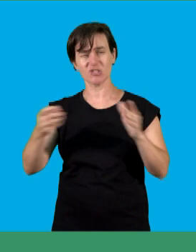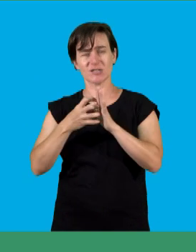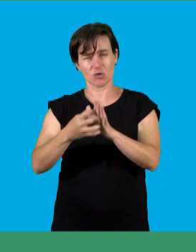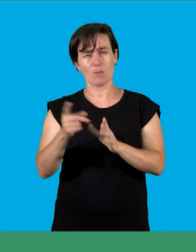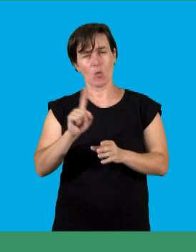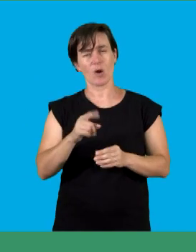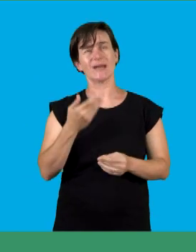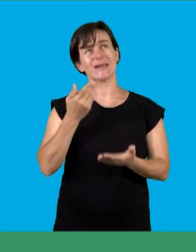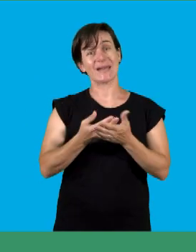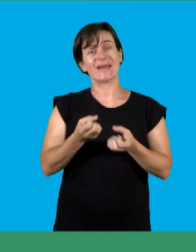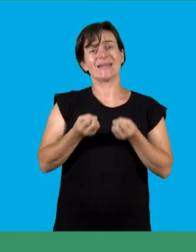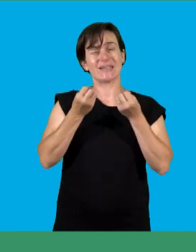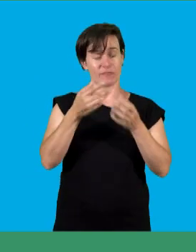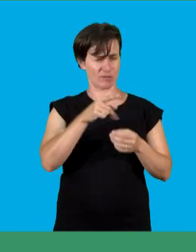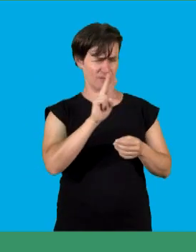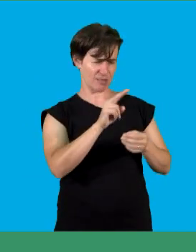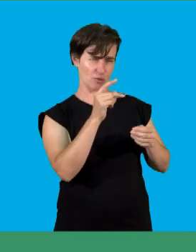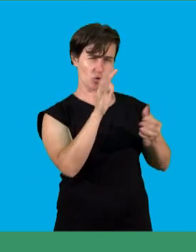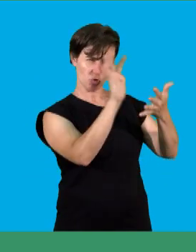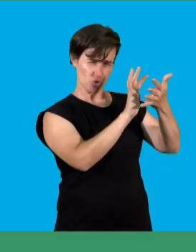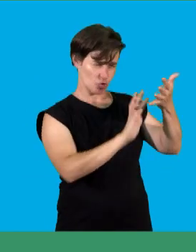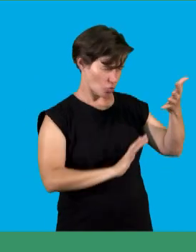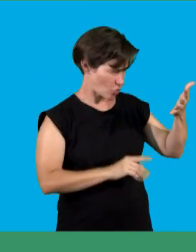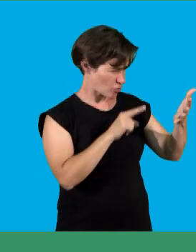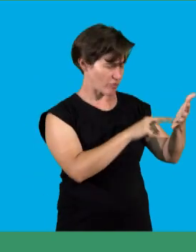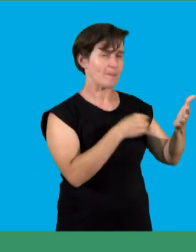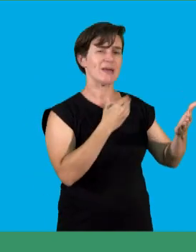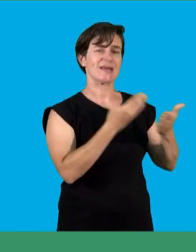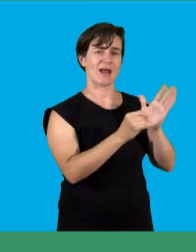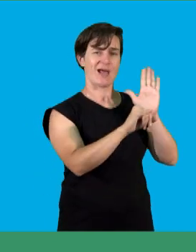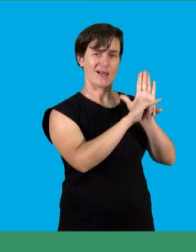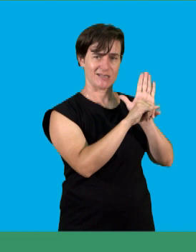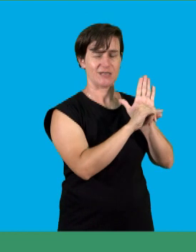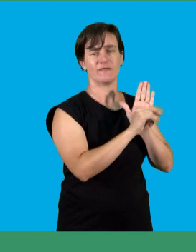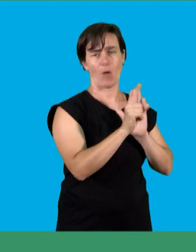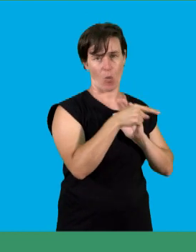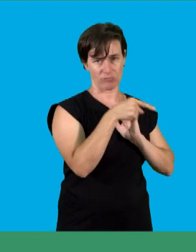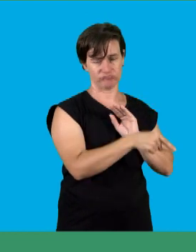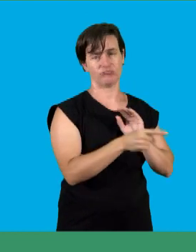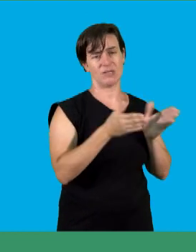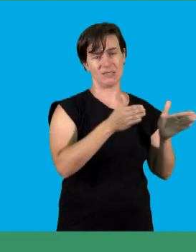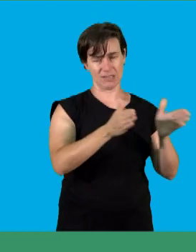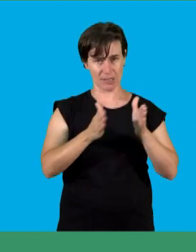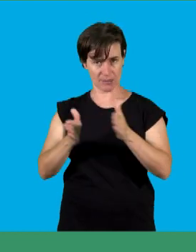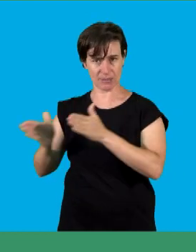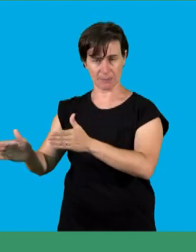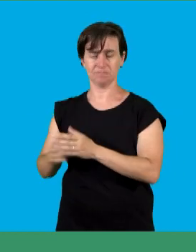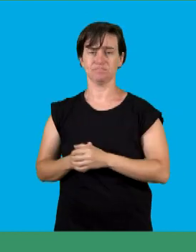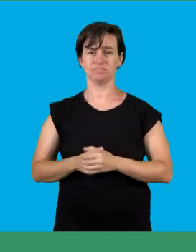sector and be able to identify each sector from the given scenarios and